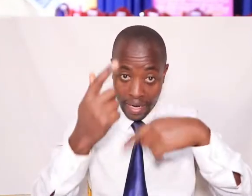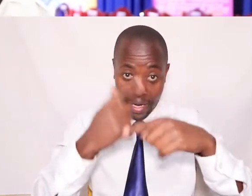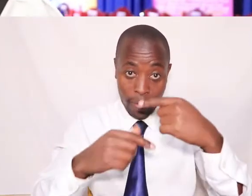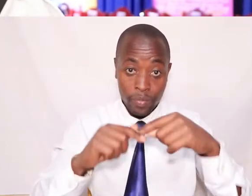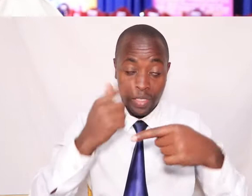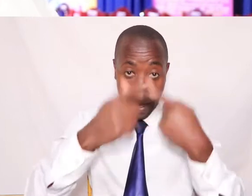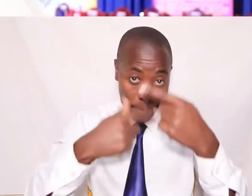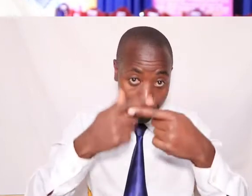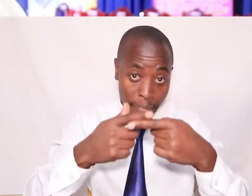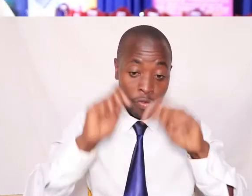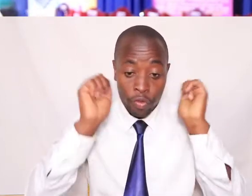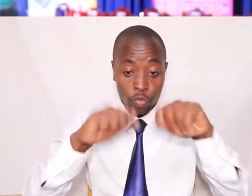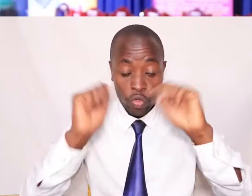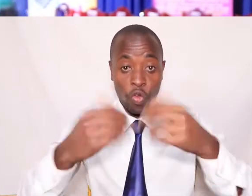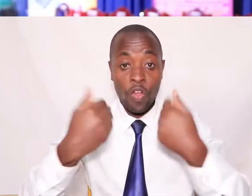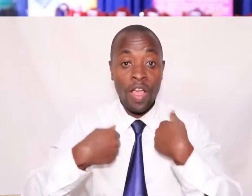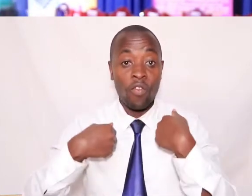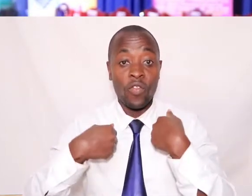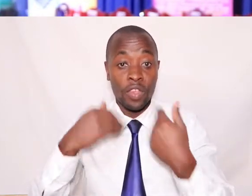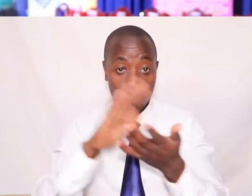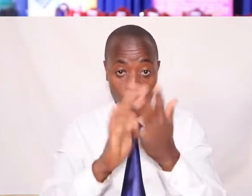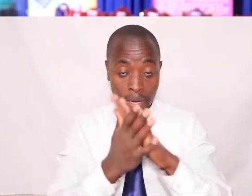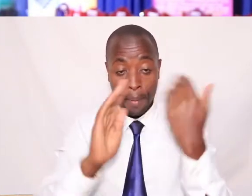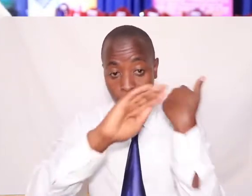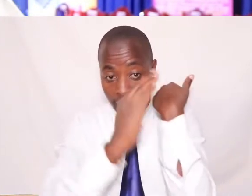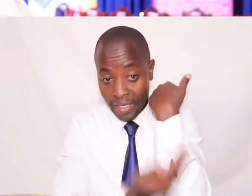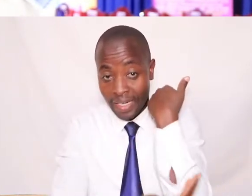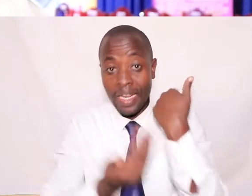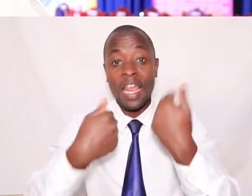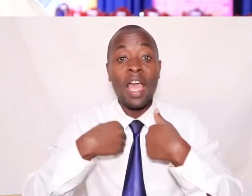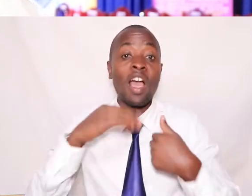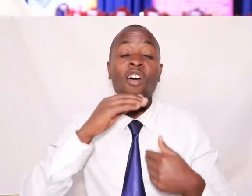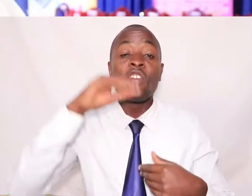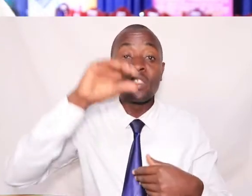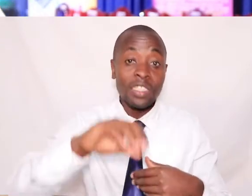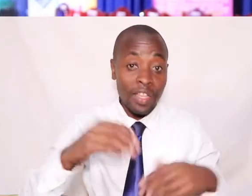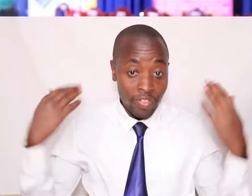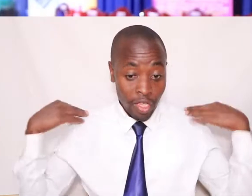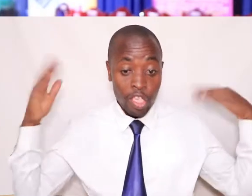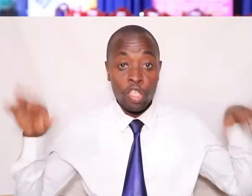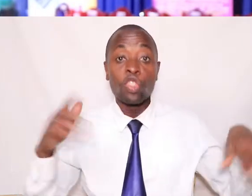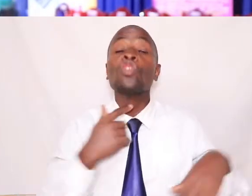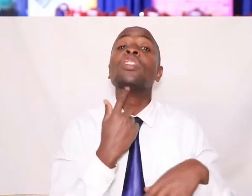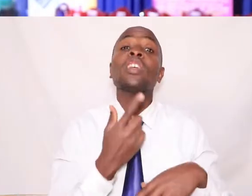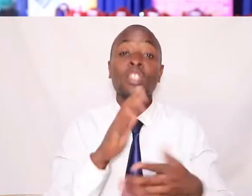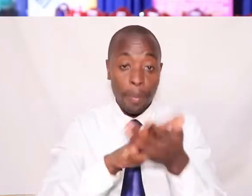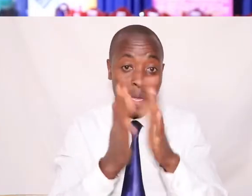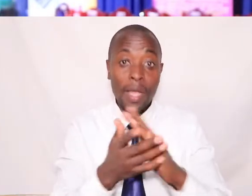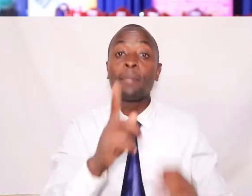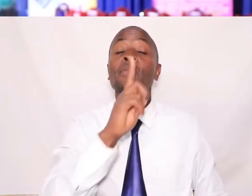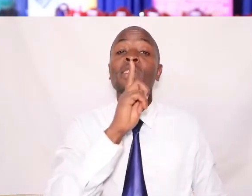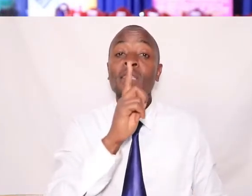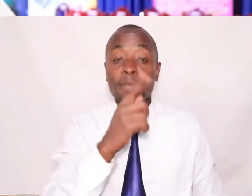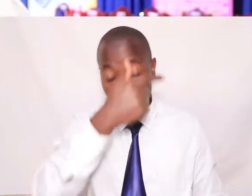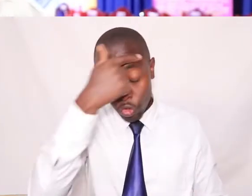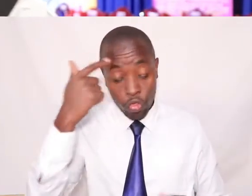of conceiving and having a son, the angel makes it clear that he is to be silenced because he did